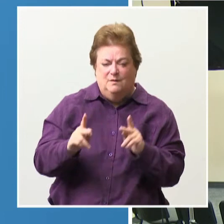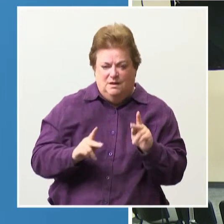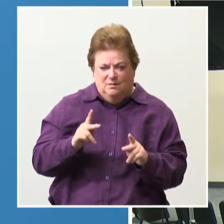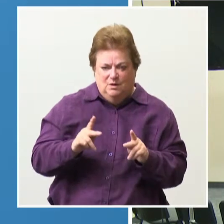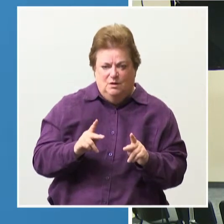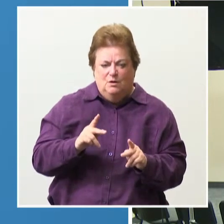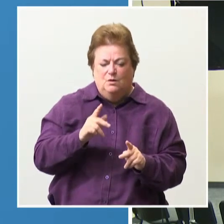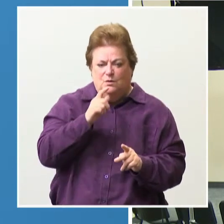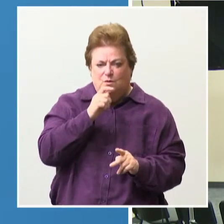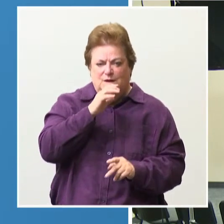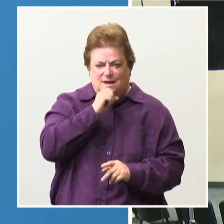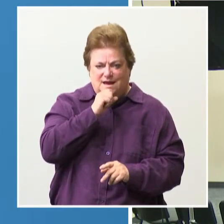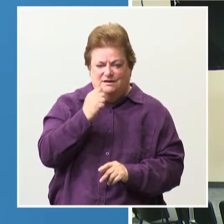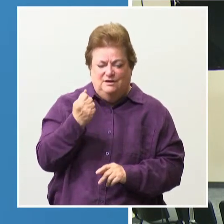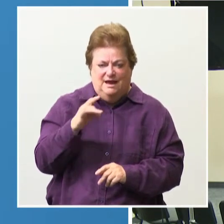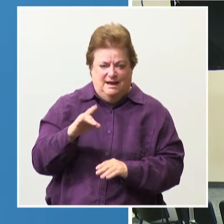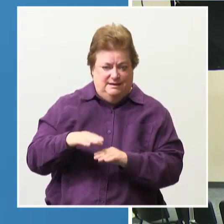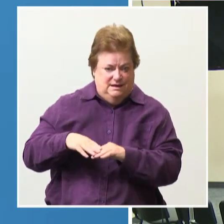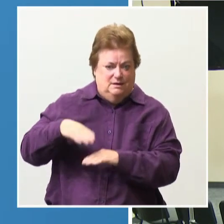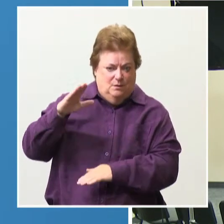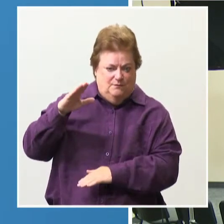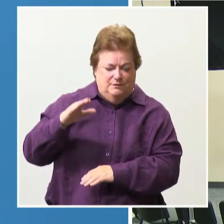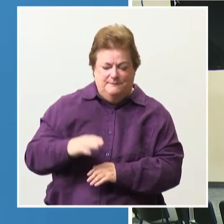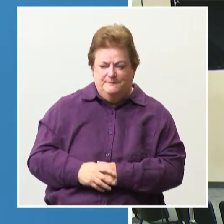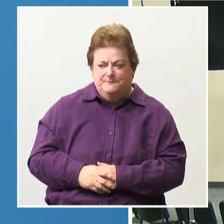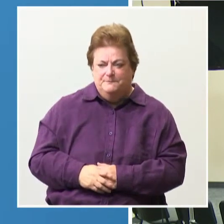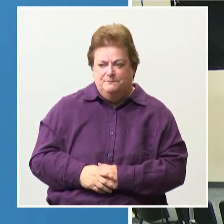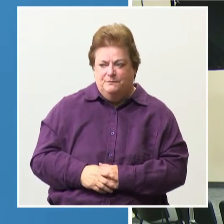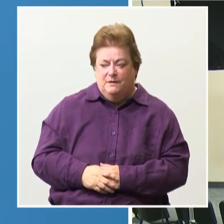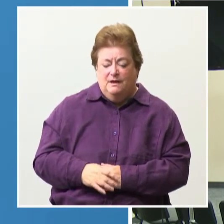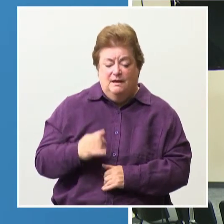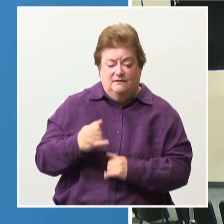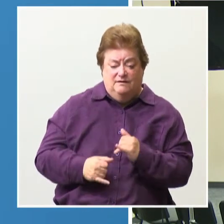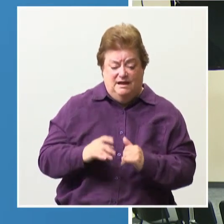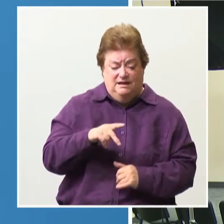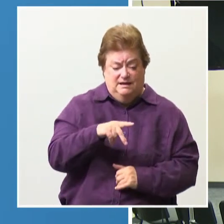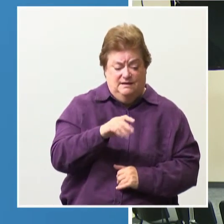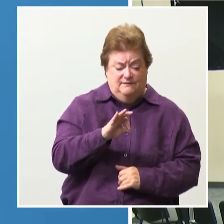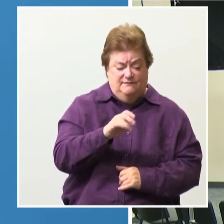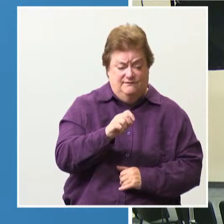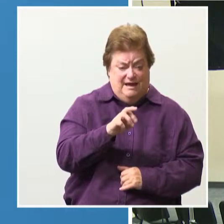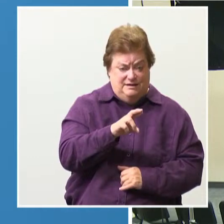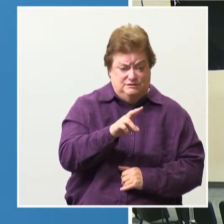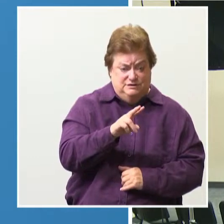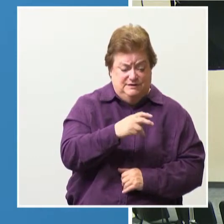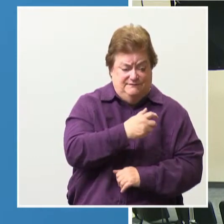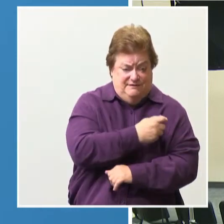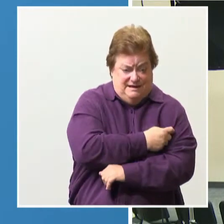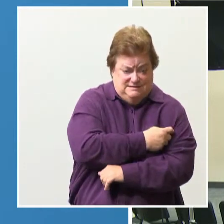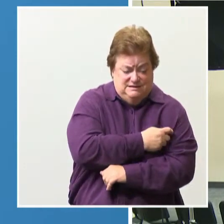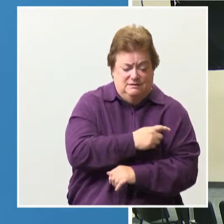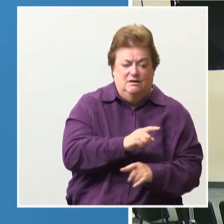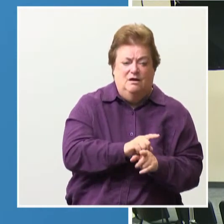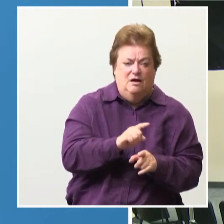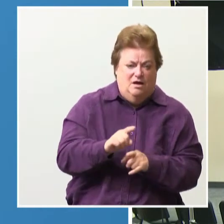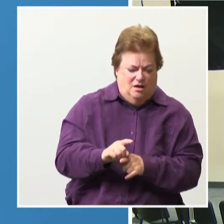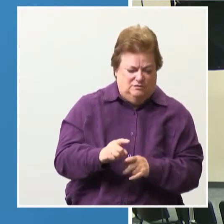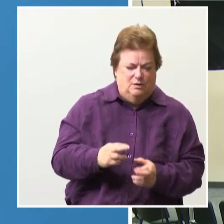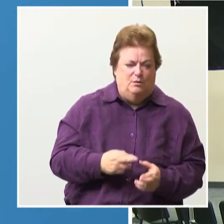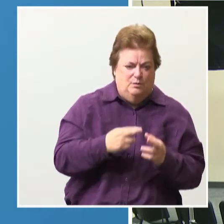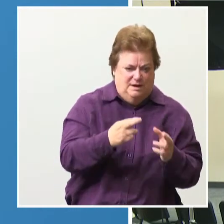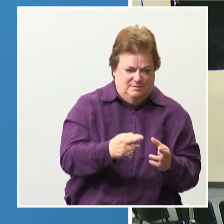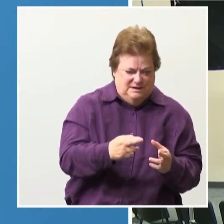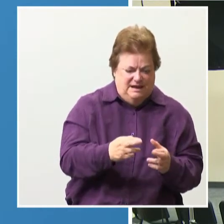individuals aged 18 and older. And then finally, the Pfizer vaccine, there is also a